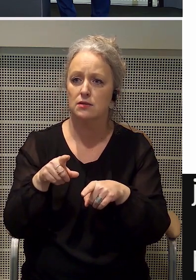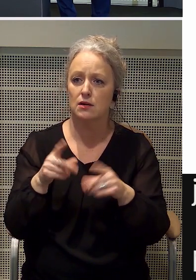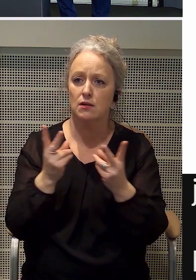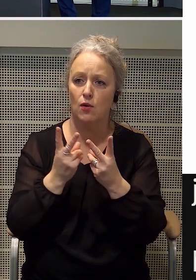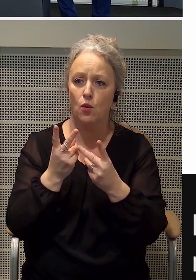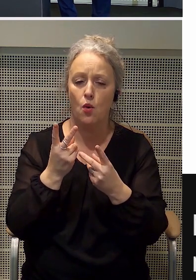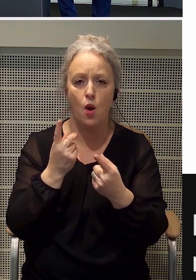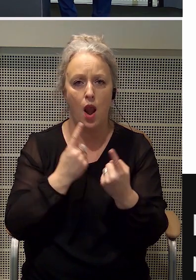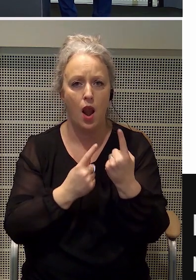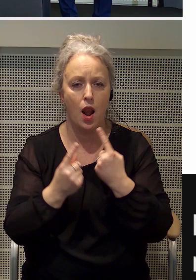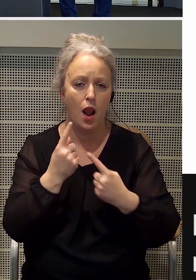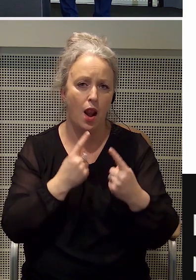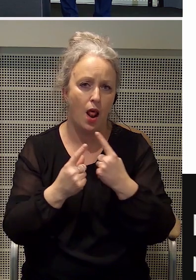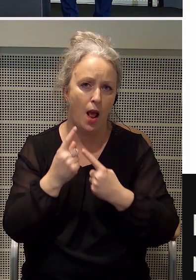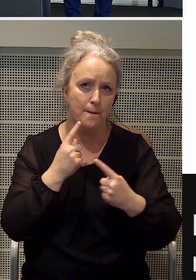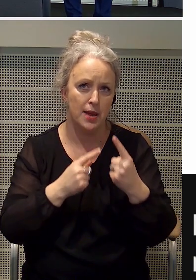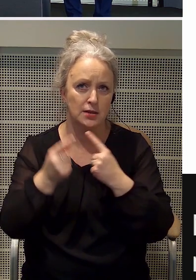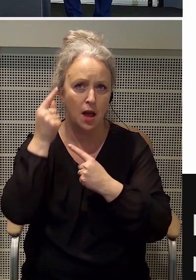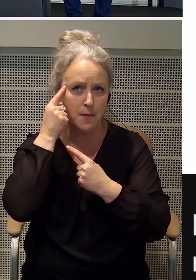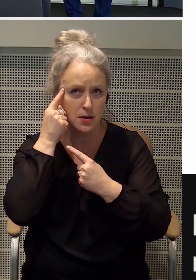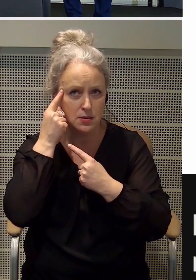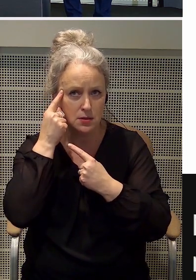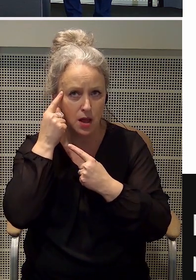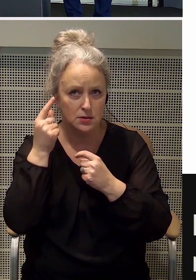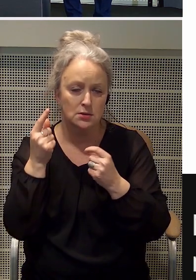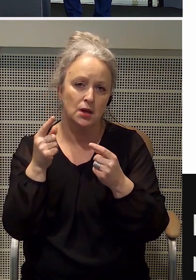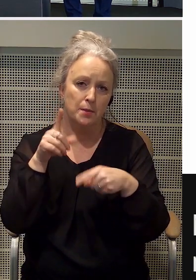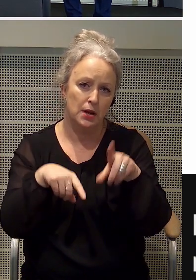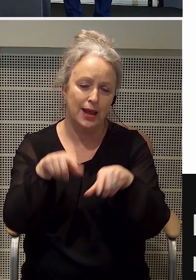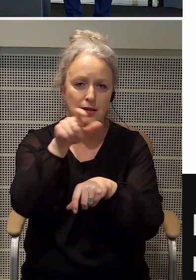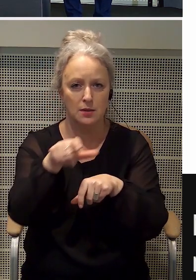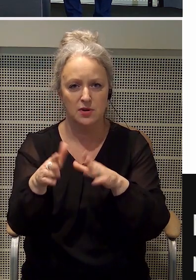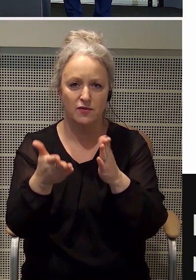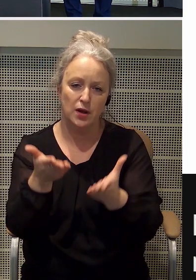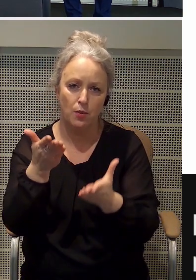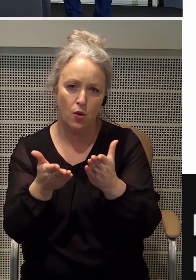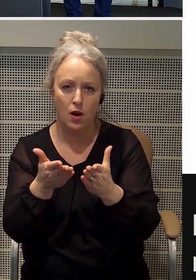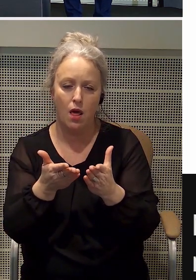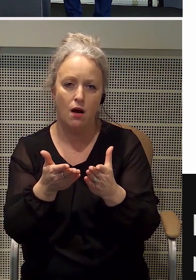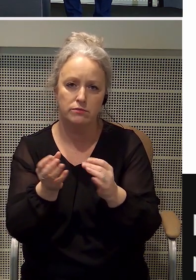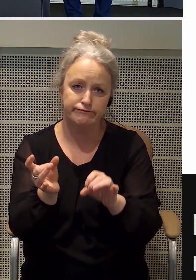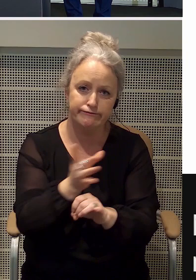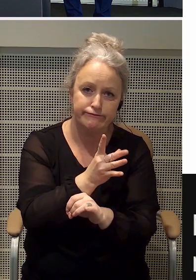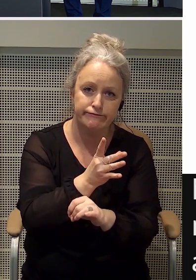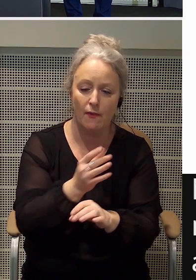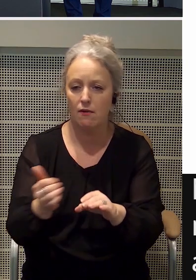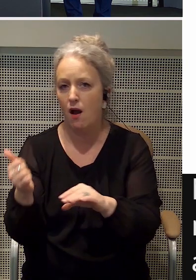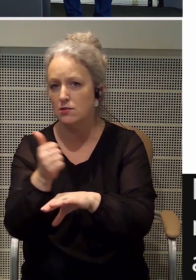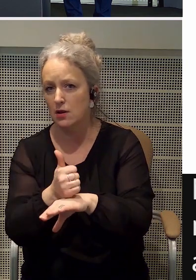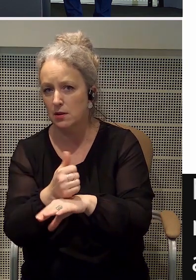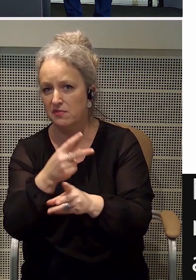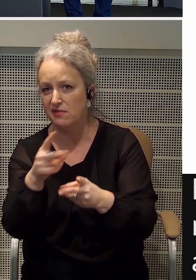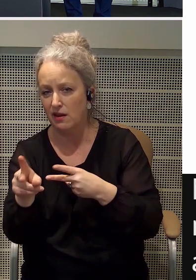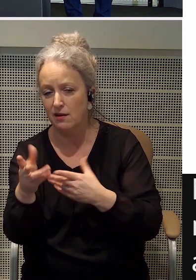and the changes will take force on the 1st of January. So it seems that we need to maybe replace some people